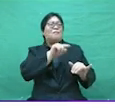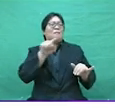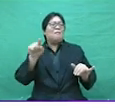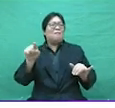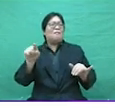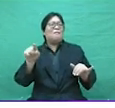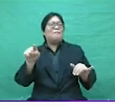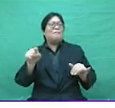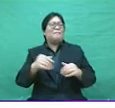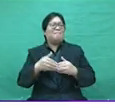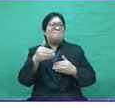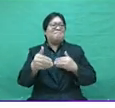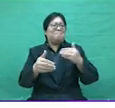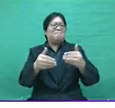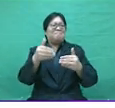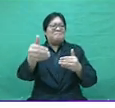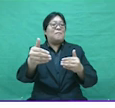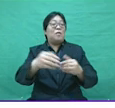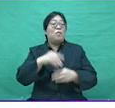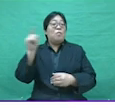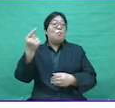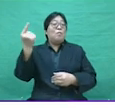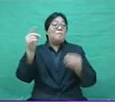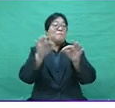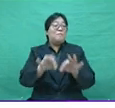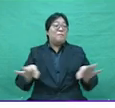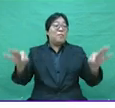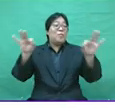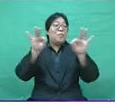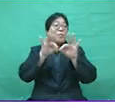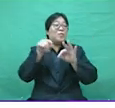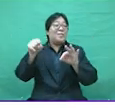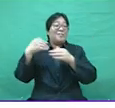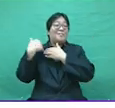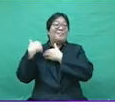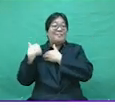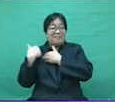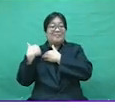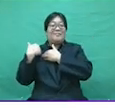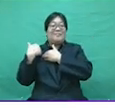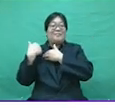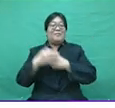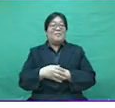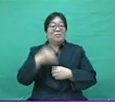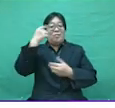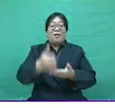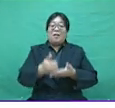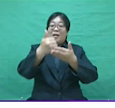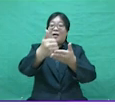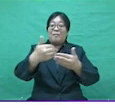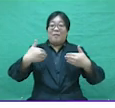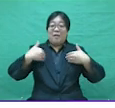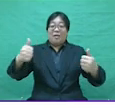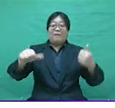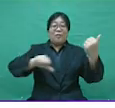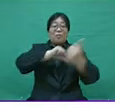some days that one of the key players in that role to mitigate the